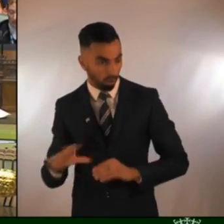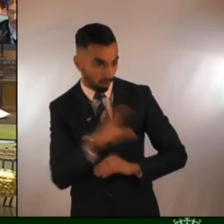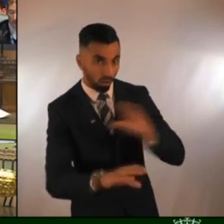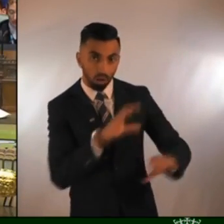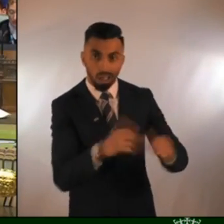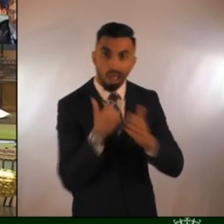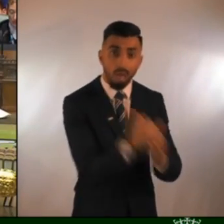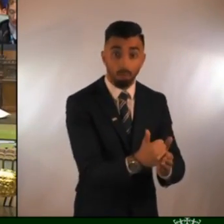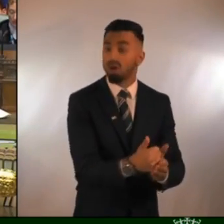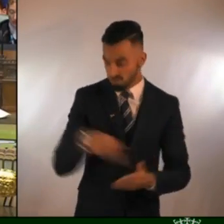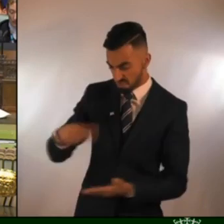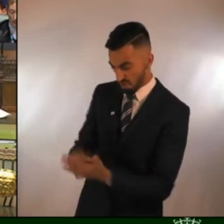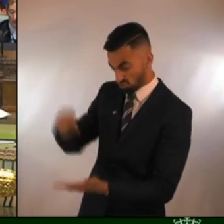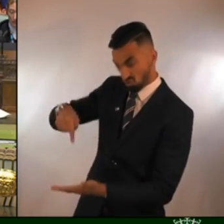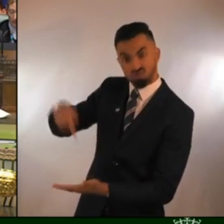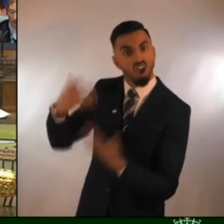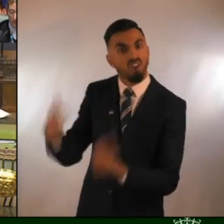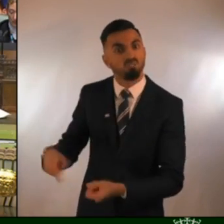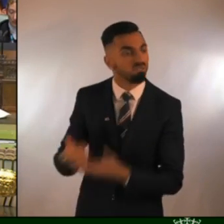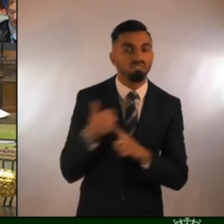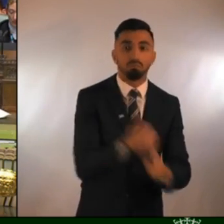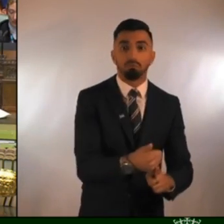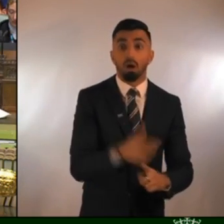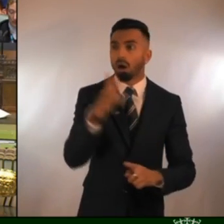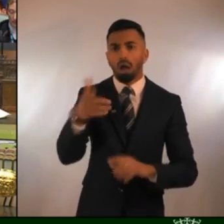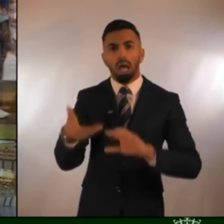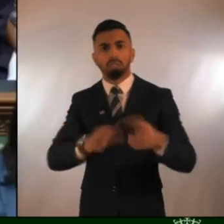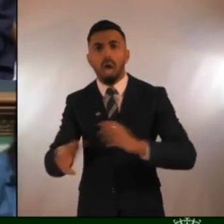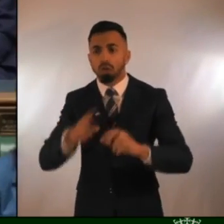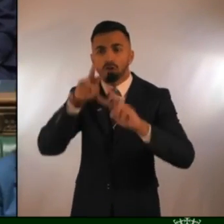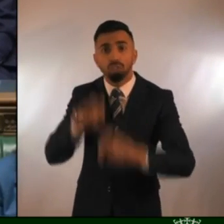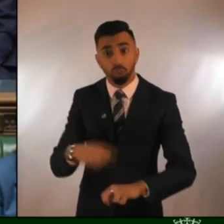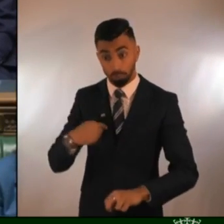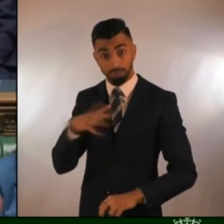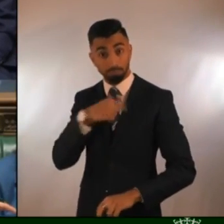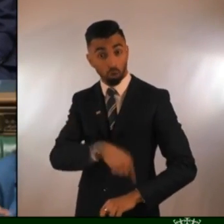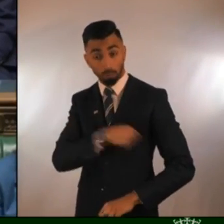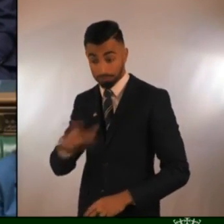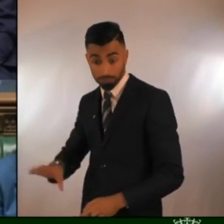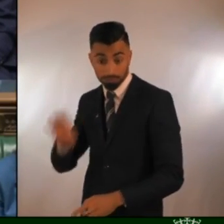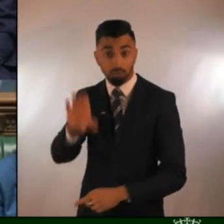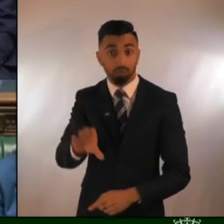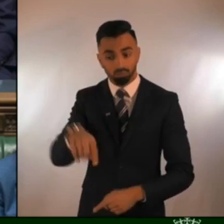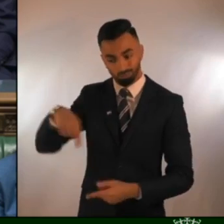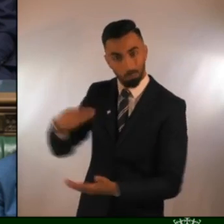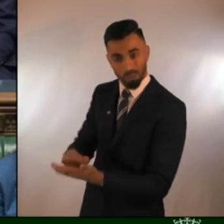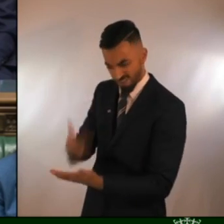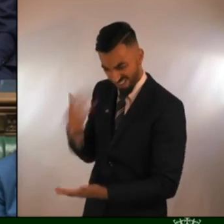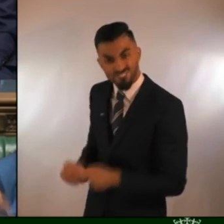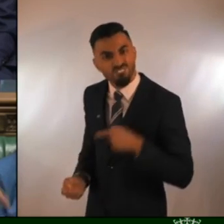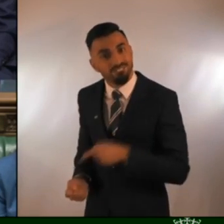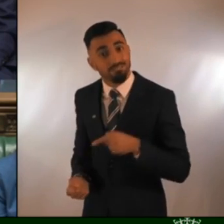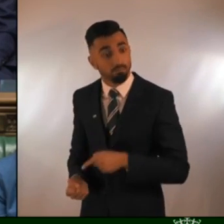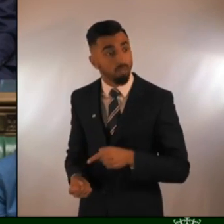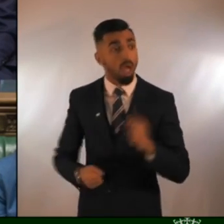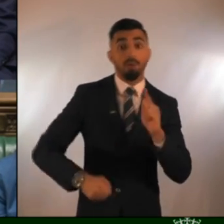We promised to invest in science and research. This budget gets it done. We promised to deliver green growth and protect our environment.